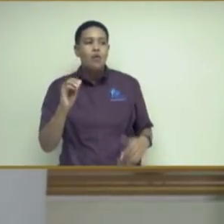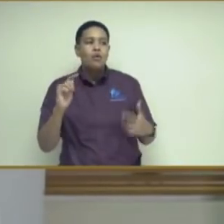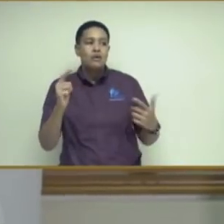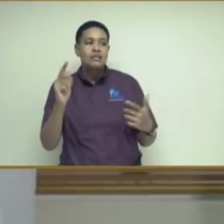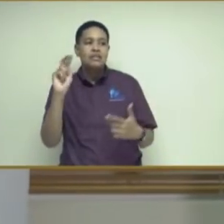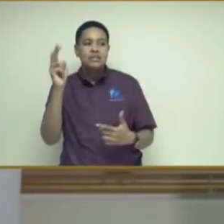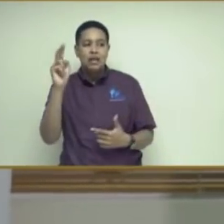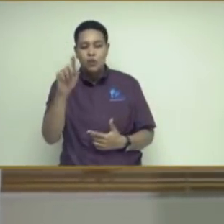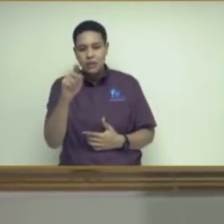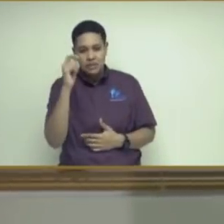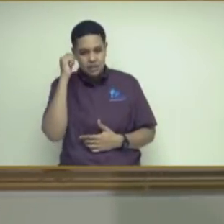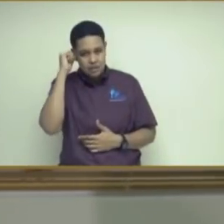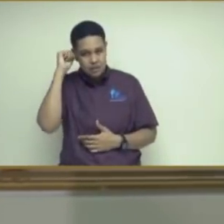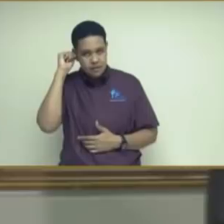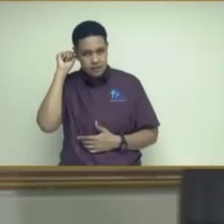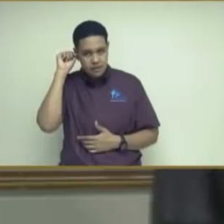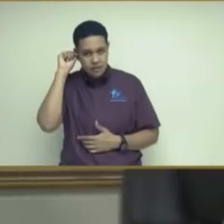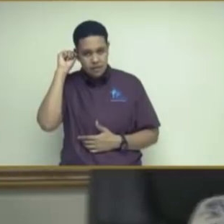question, please?